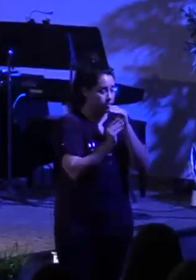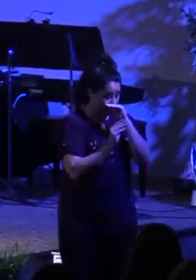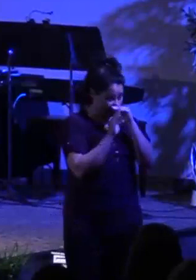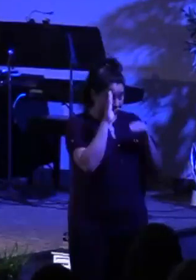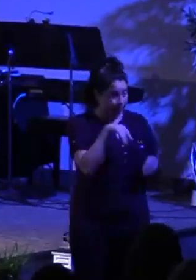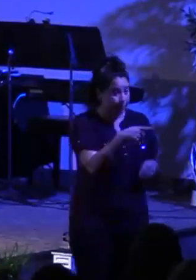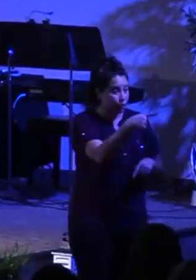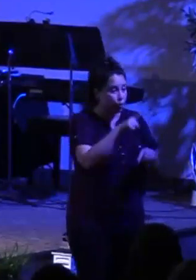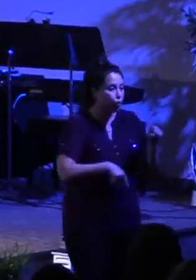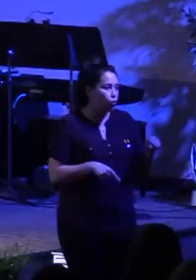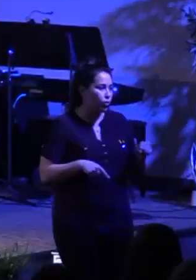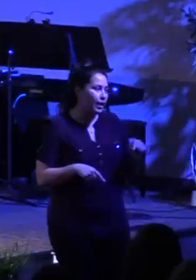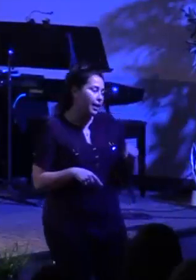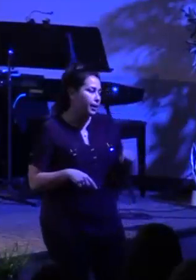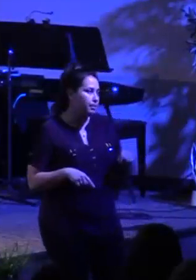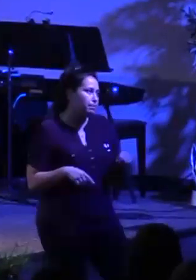be